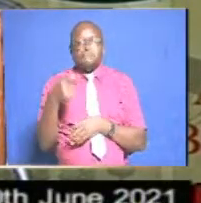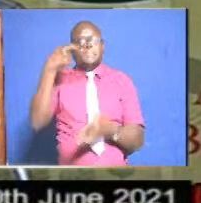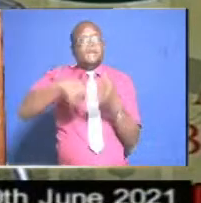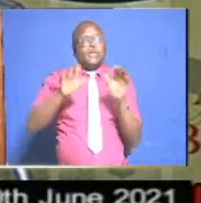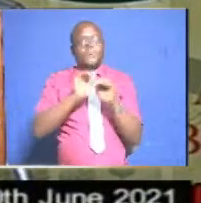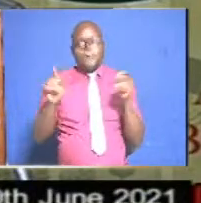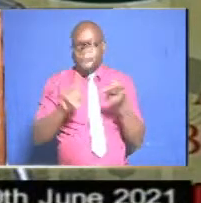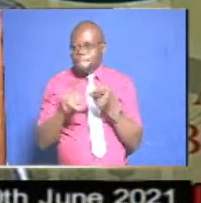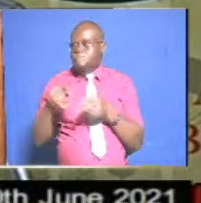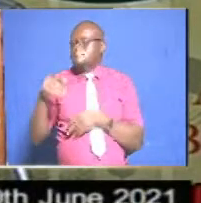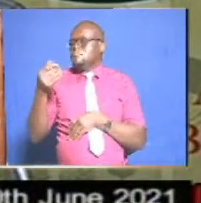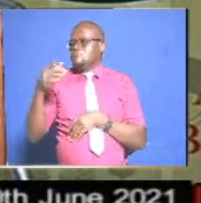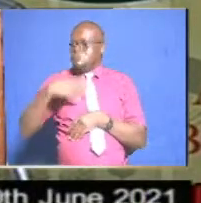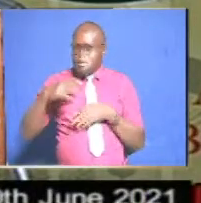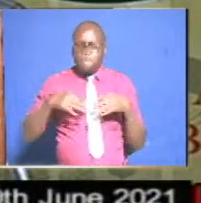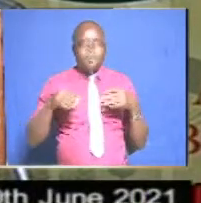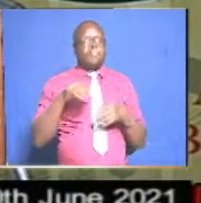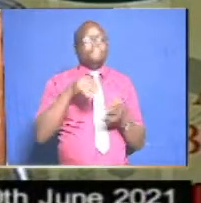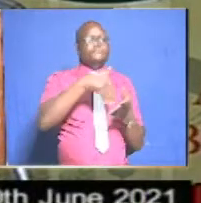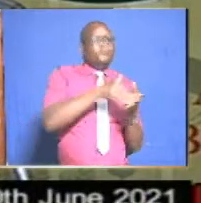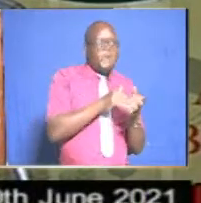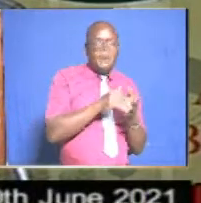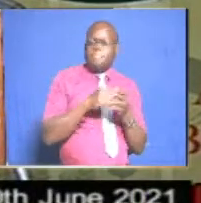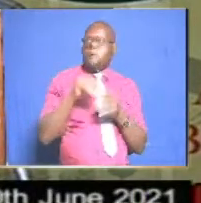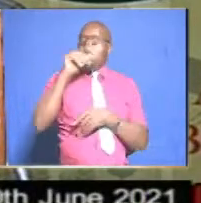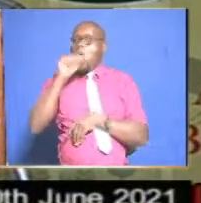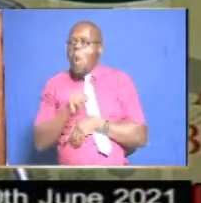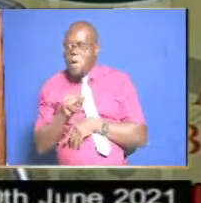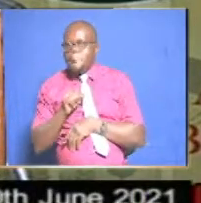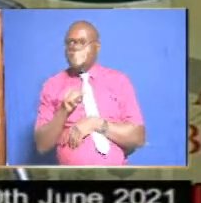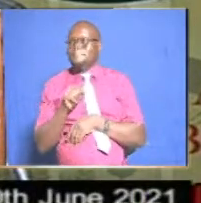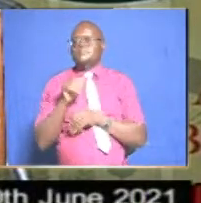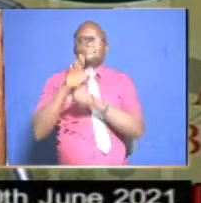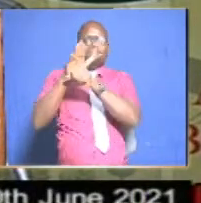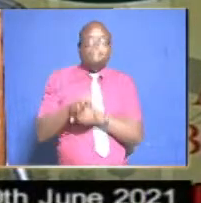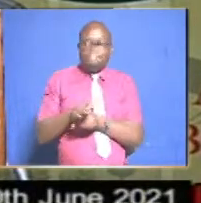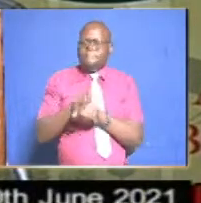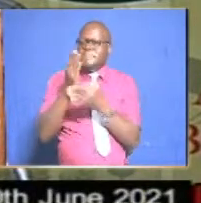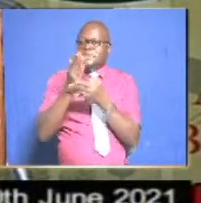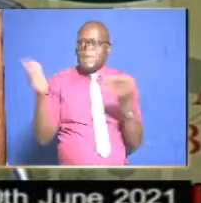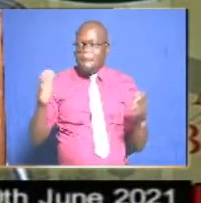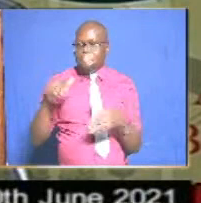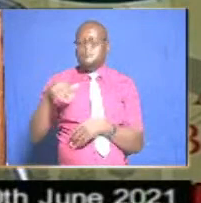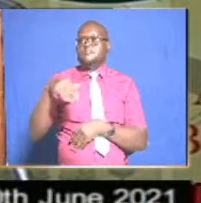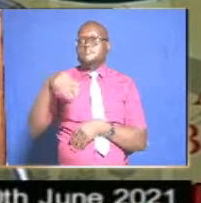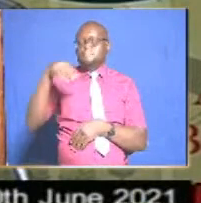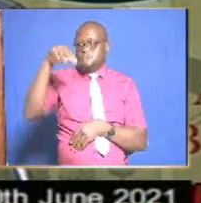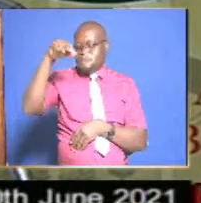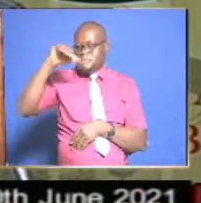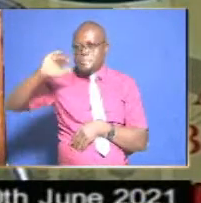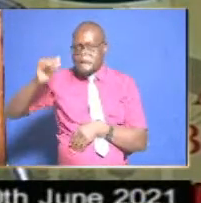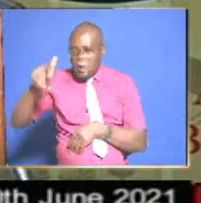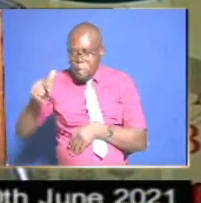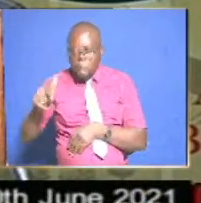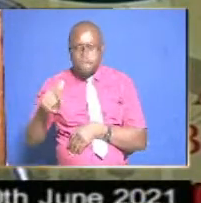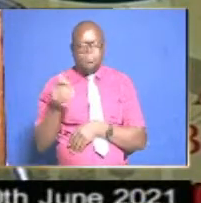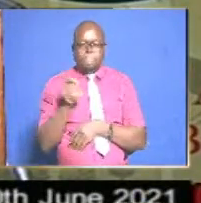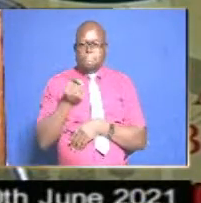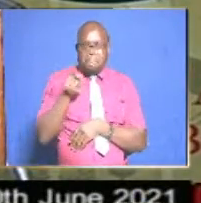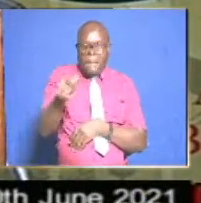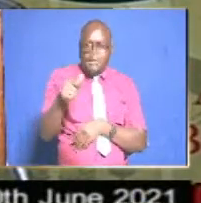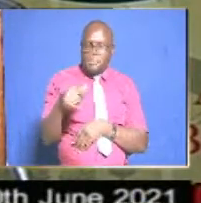transfer allocations to the vulnerable segment of the society, including the emerging urban vulnerable. Mr.